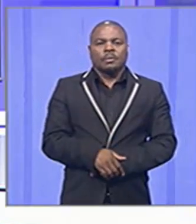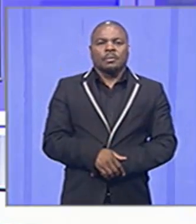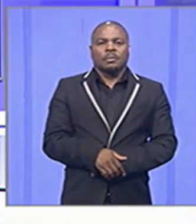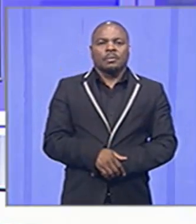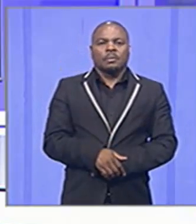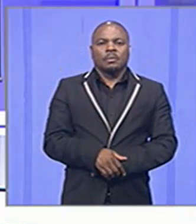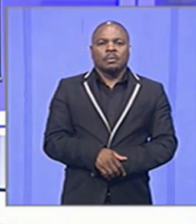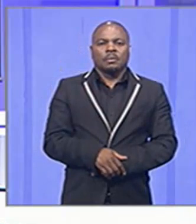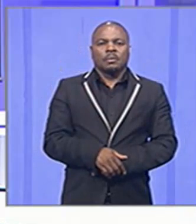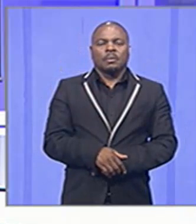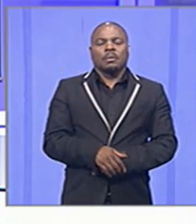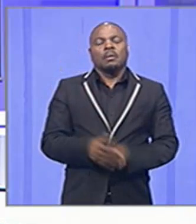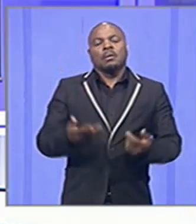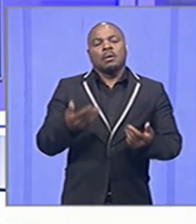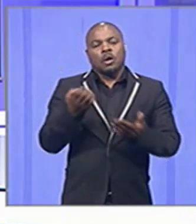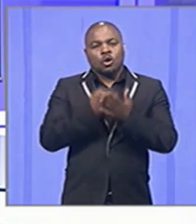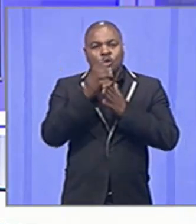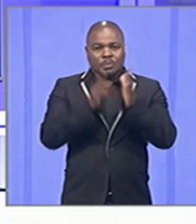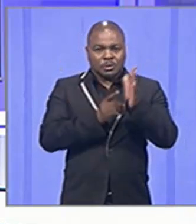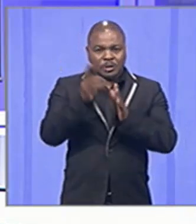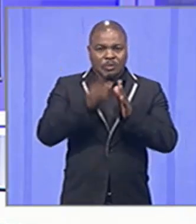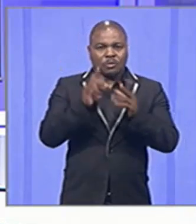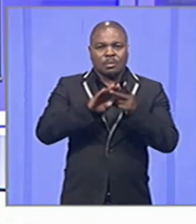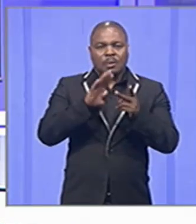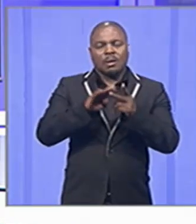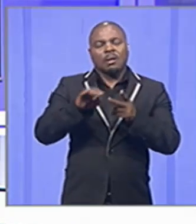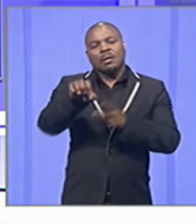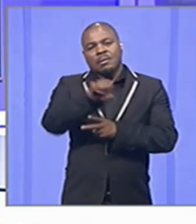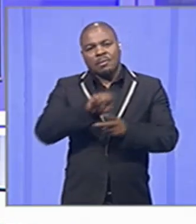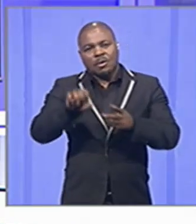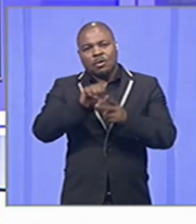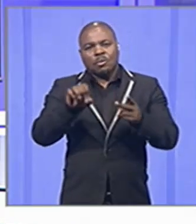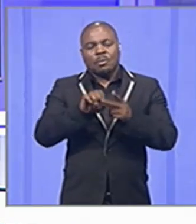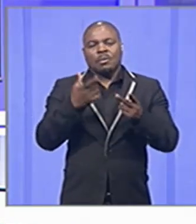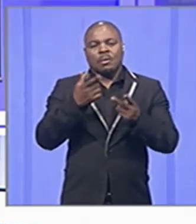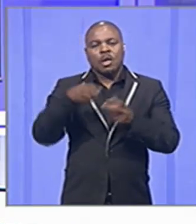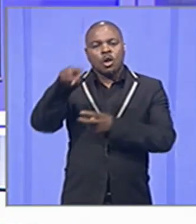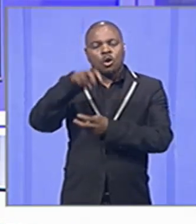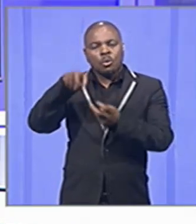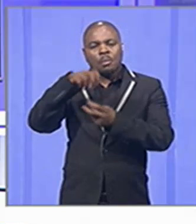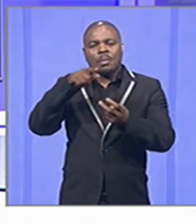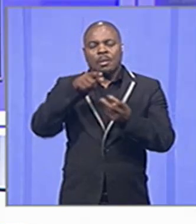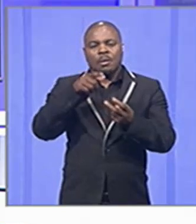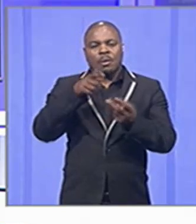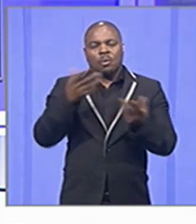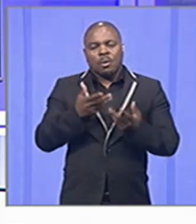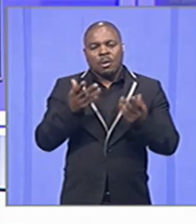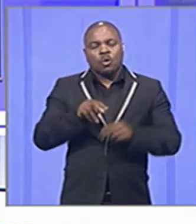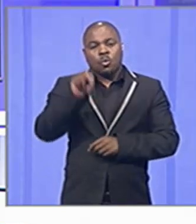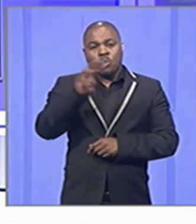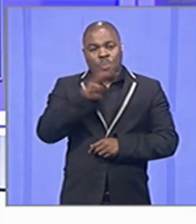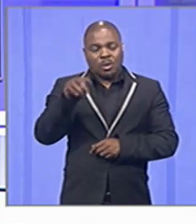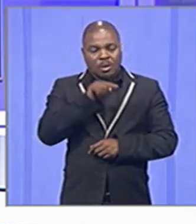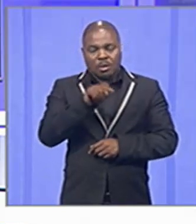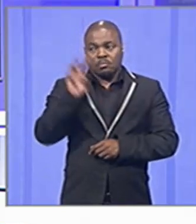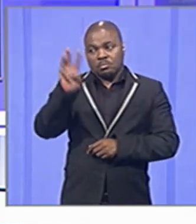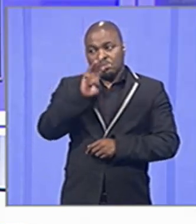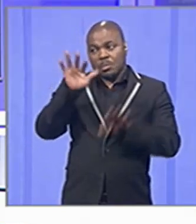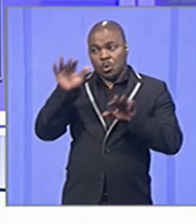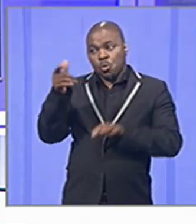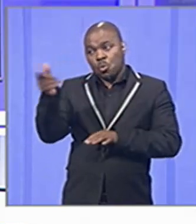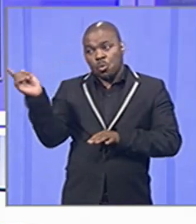Gore ya tlhabollo ya ikonomi toto ya tikologo le boeti ka North West e le mosha e tlhotlheletša beng ba dikgwebo go latela